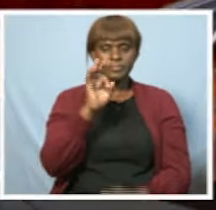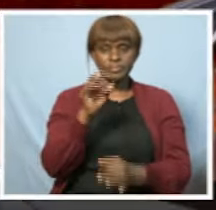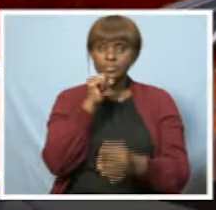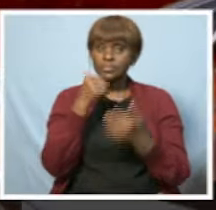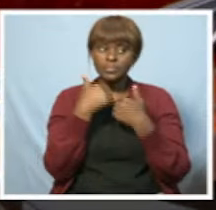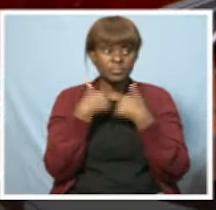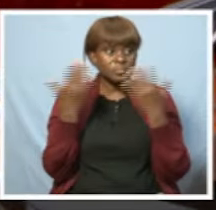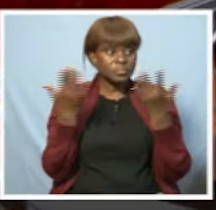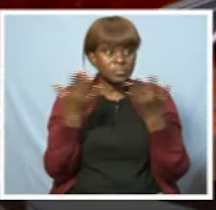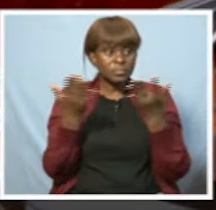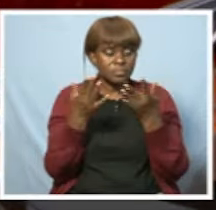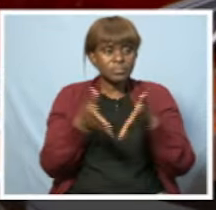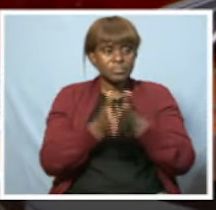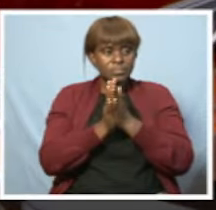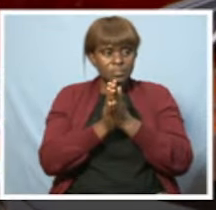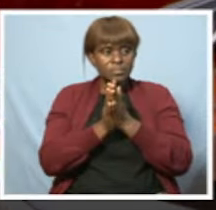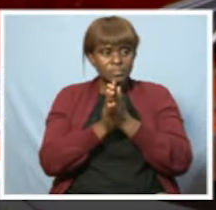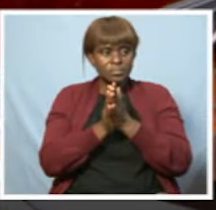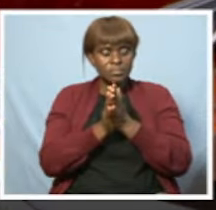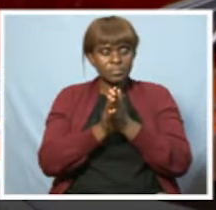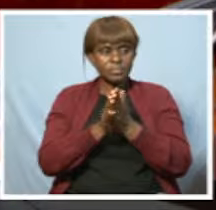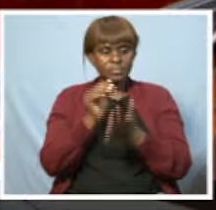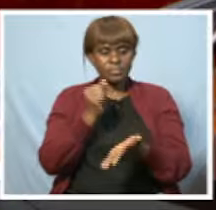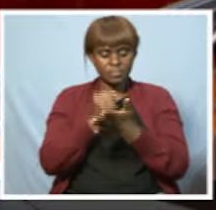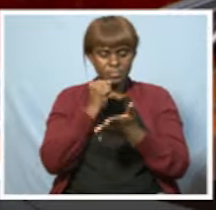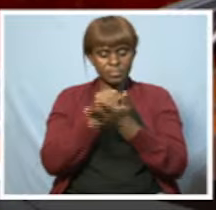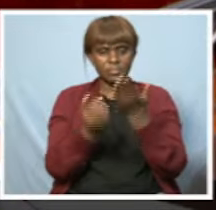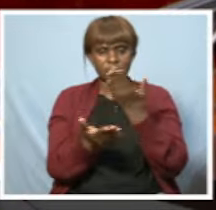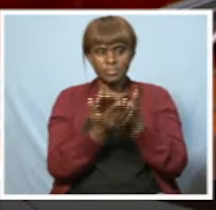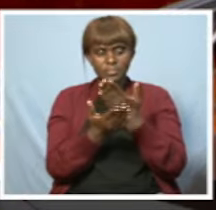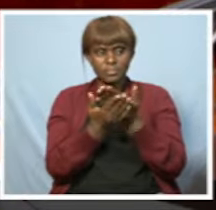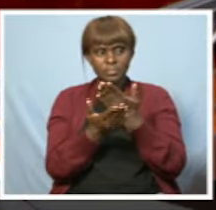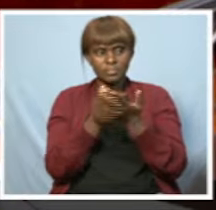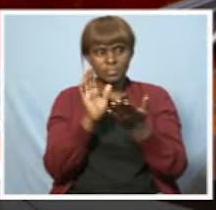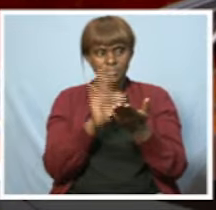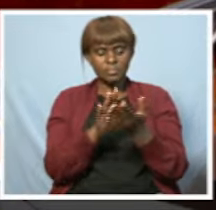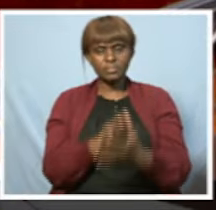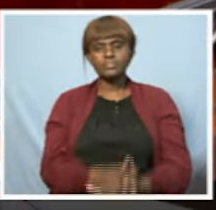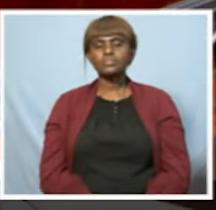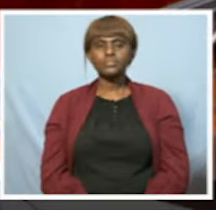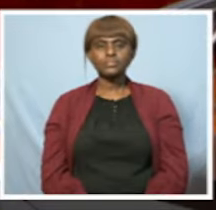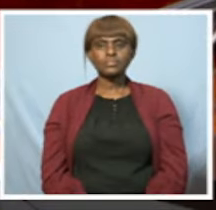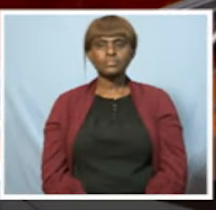have them, kindly ask planning to help you. There is an attachment, Chair. Okay.